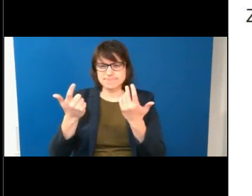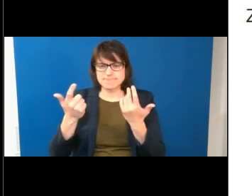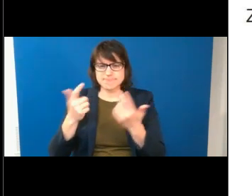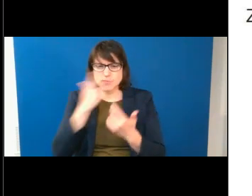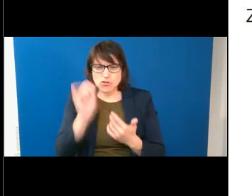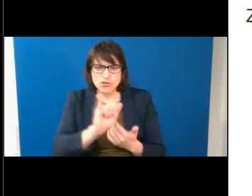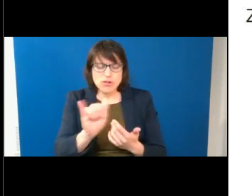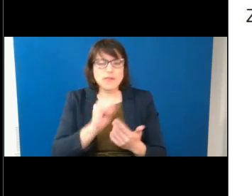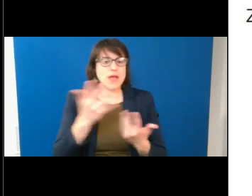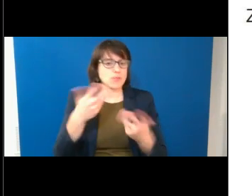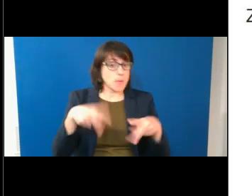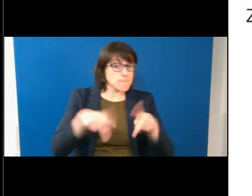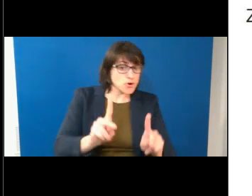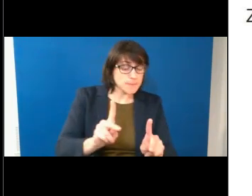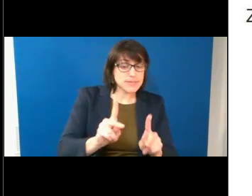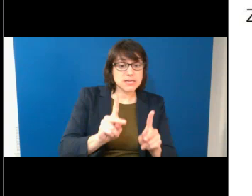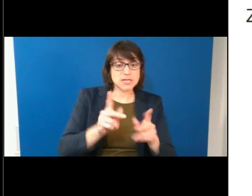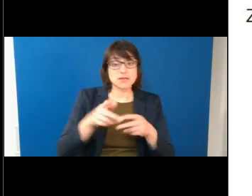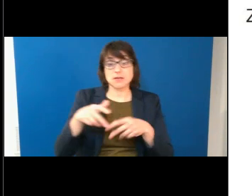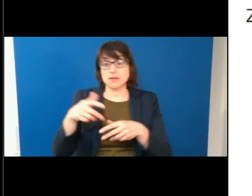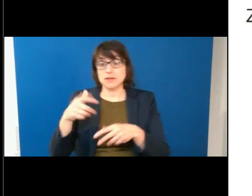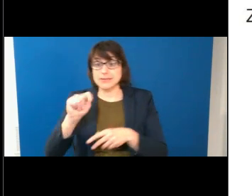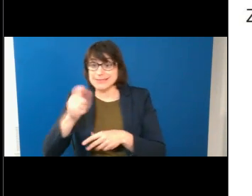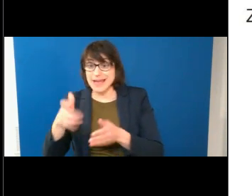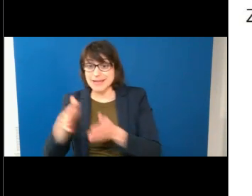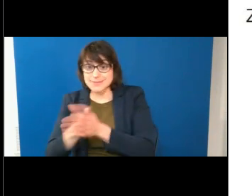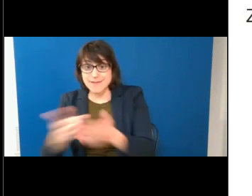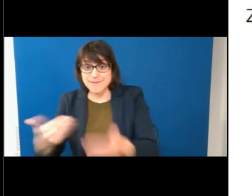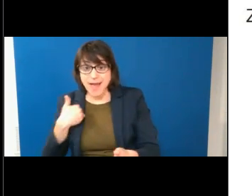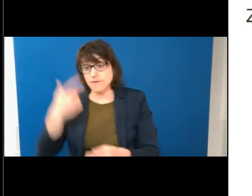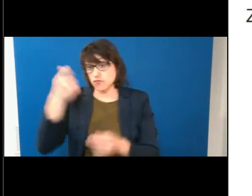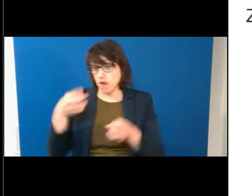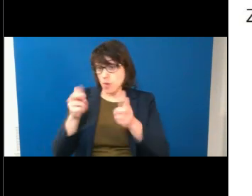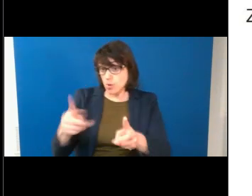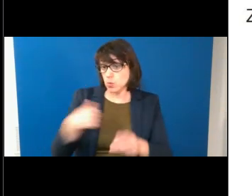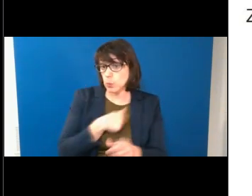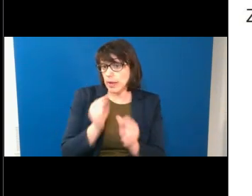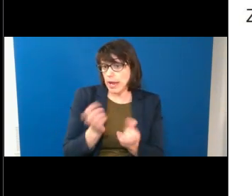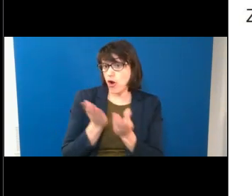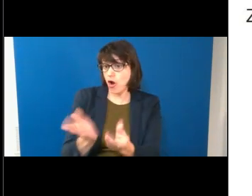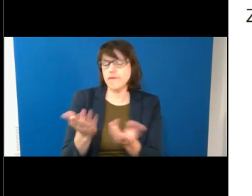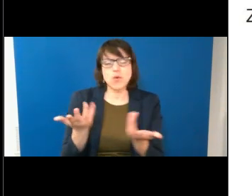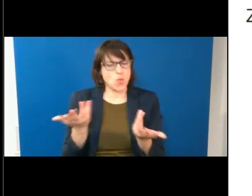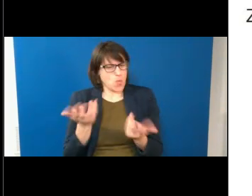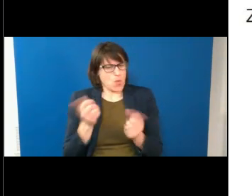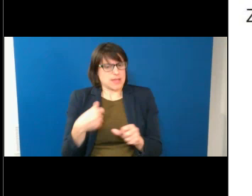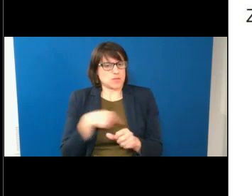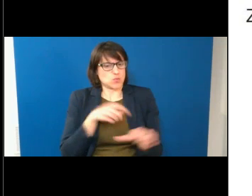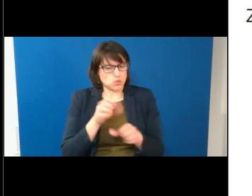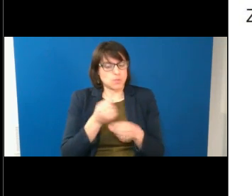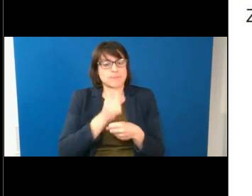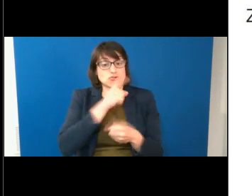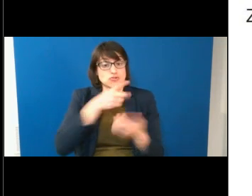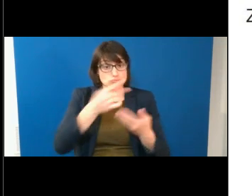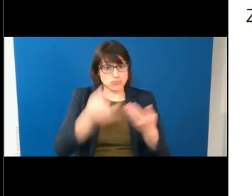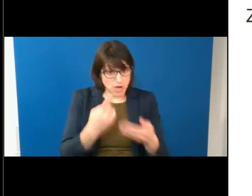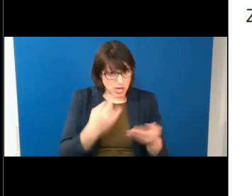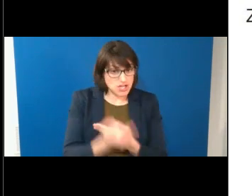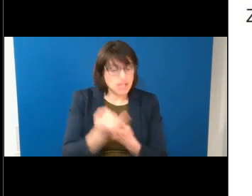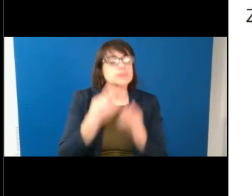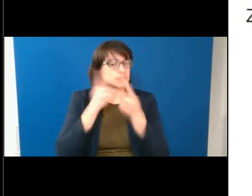considerations, are there tax incentives, grant opportunities that we can offer them, what can we do to make sure these projects succeed.